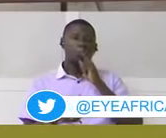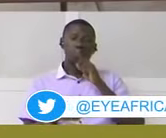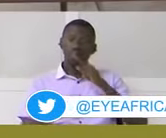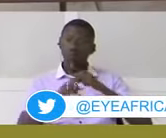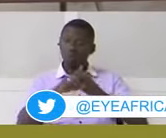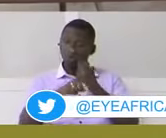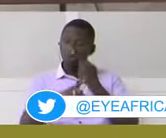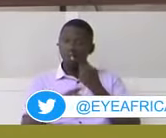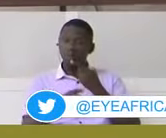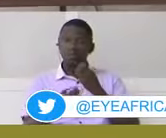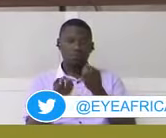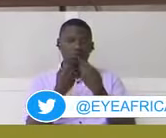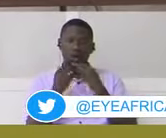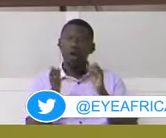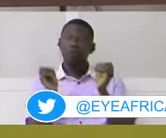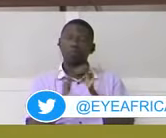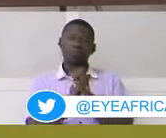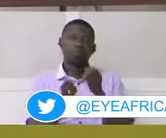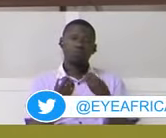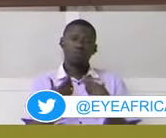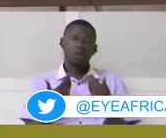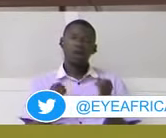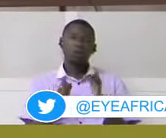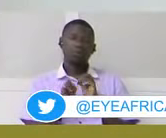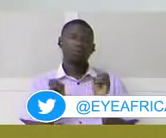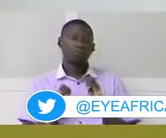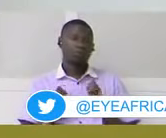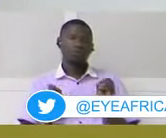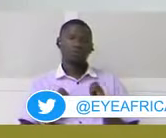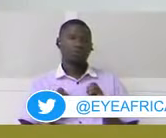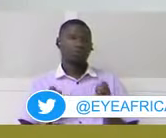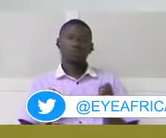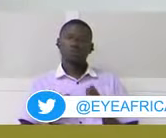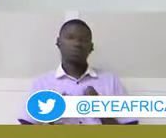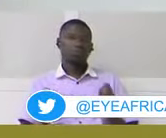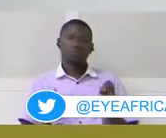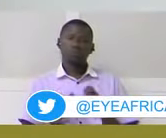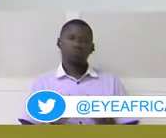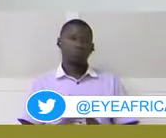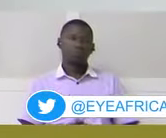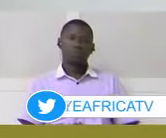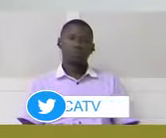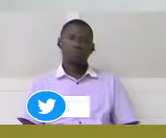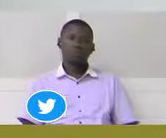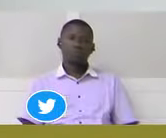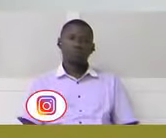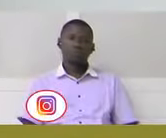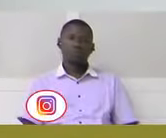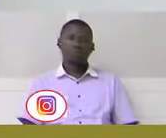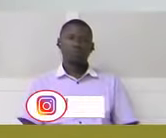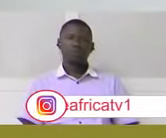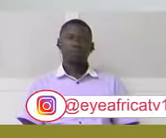dole man hani kibar soro me alon ko aketa kasuji ni nyin e barol ko wala men kada.